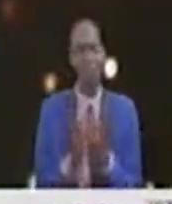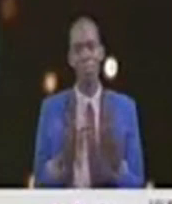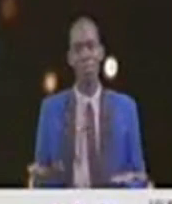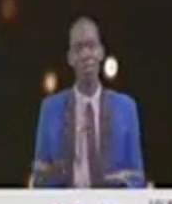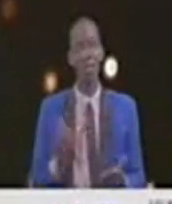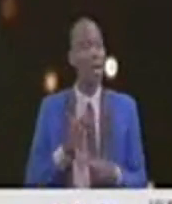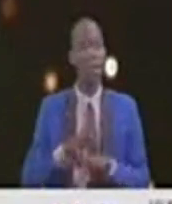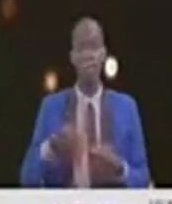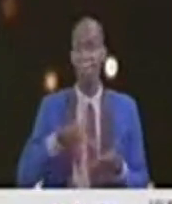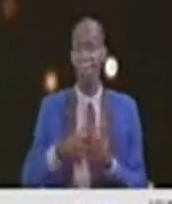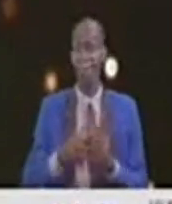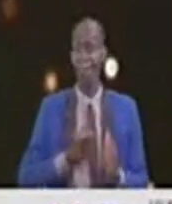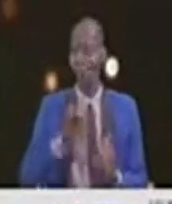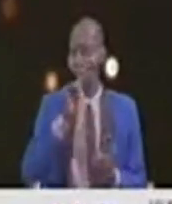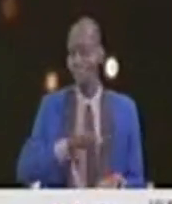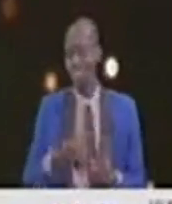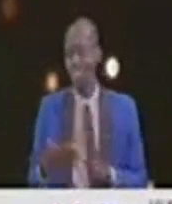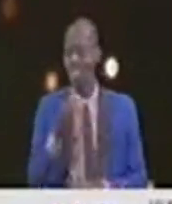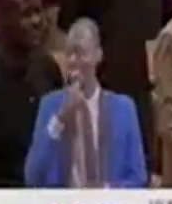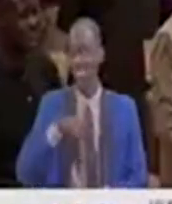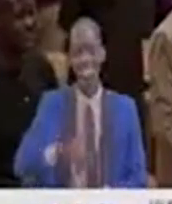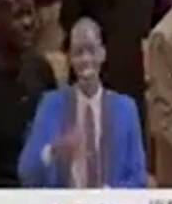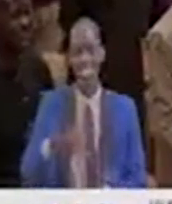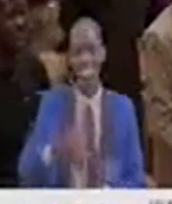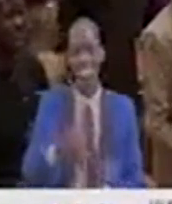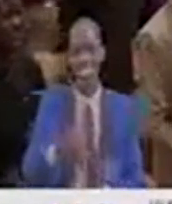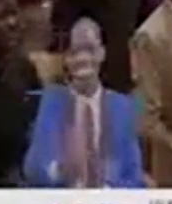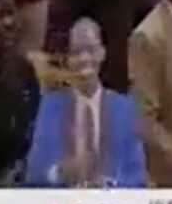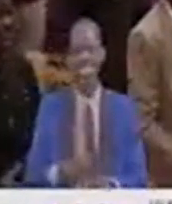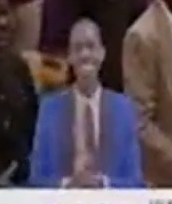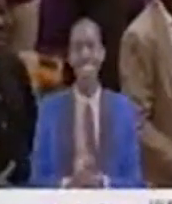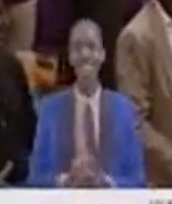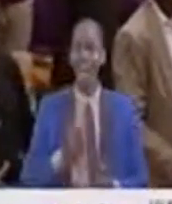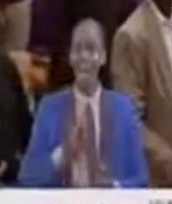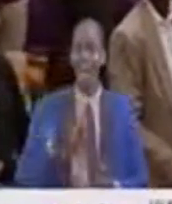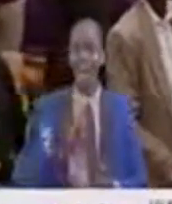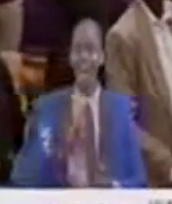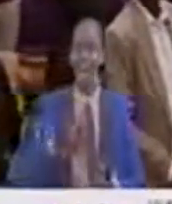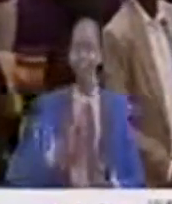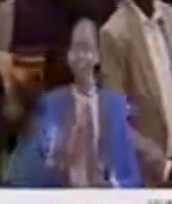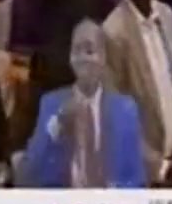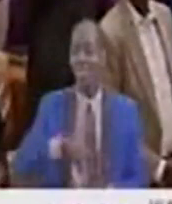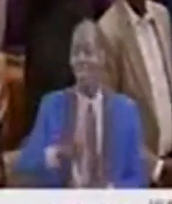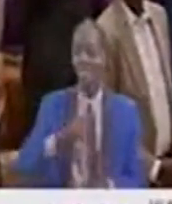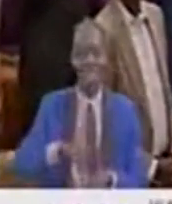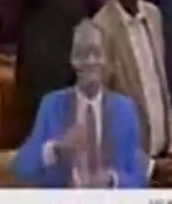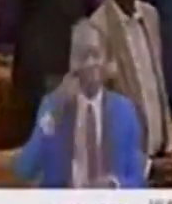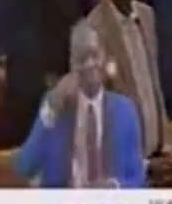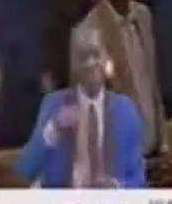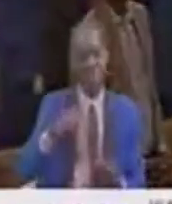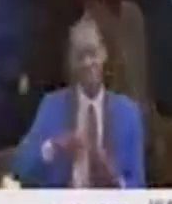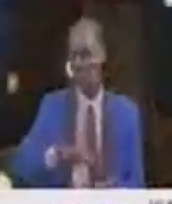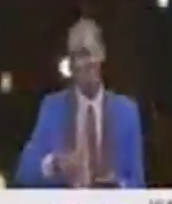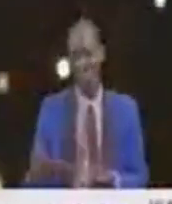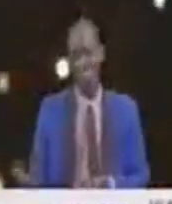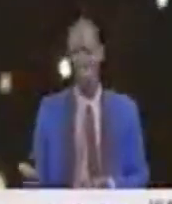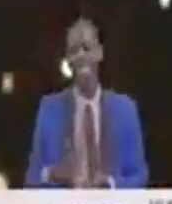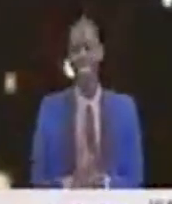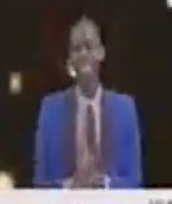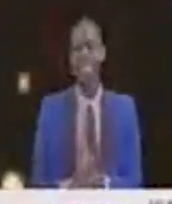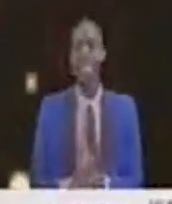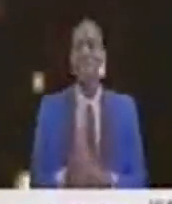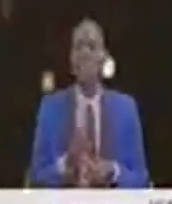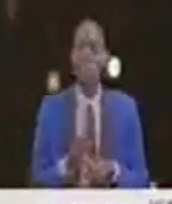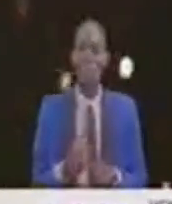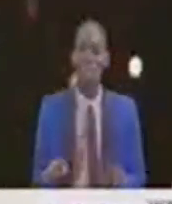I'm going now, not time yet. I said it's not time yet. But as